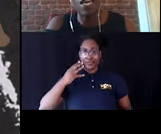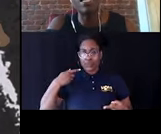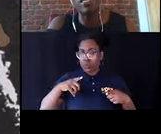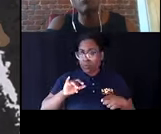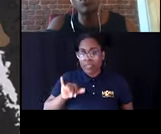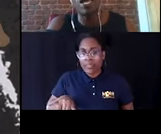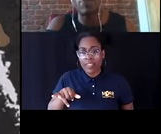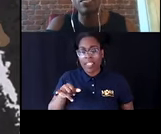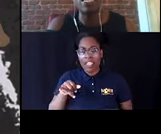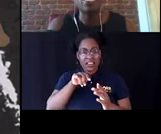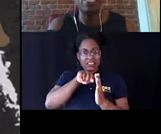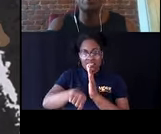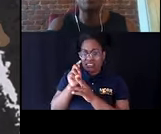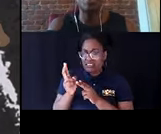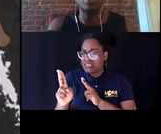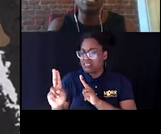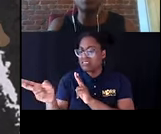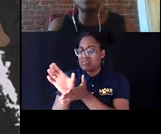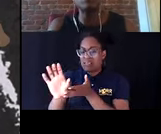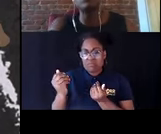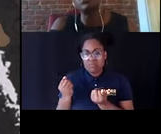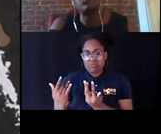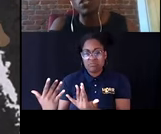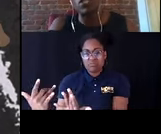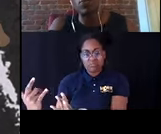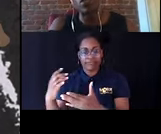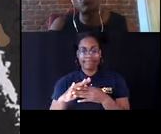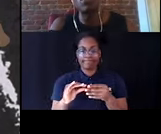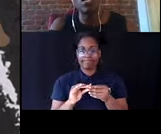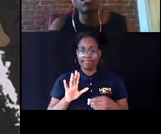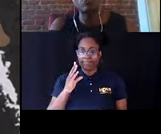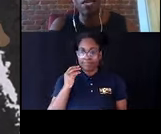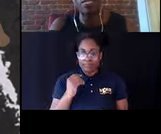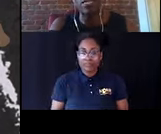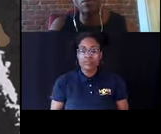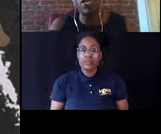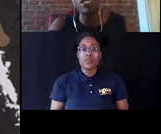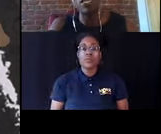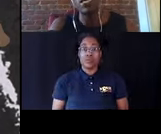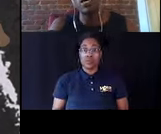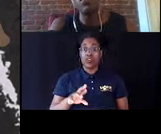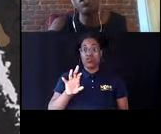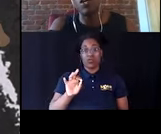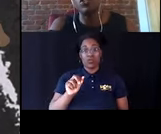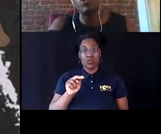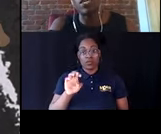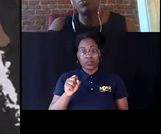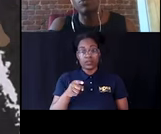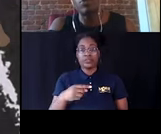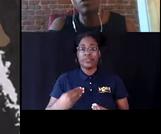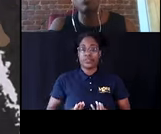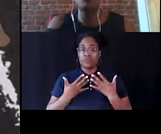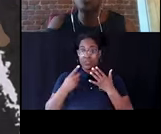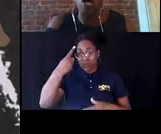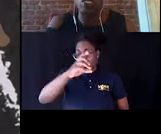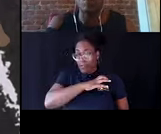to testify and let them know what happened. And this was, and she was the inspiration for Congress passing many of the laws to